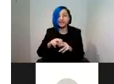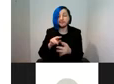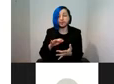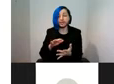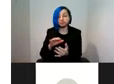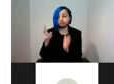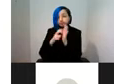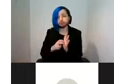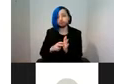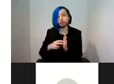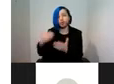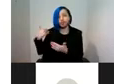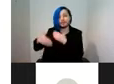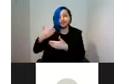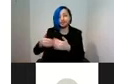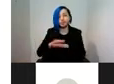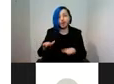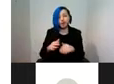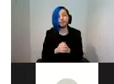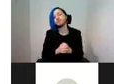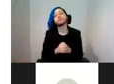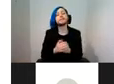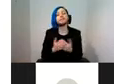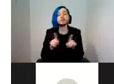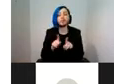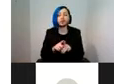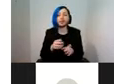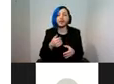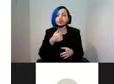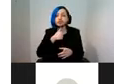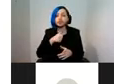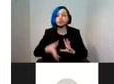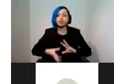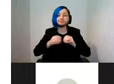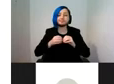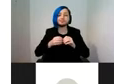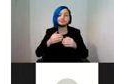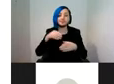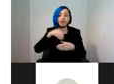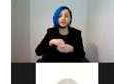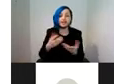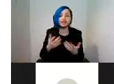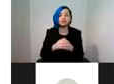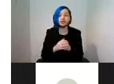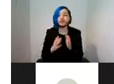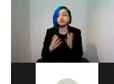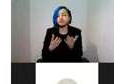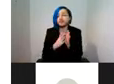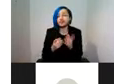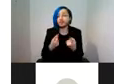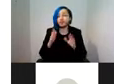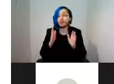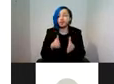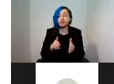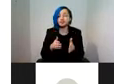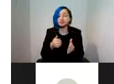generated content. So there's the things that we need to think about, which is the need to comply with existing legal frameworks like GDPR. So if we are going to require something like Instagram,